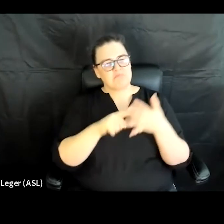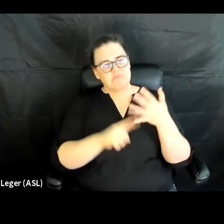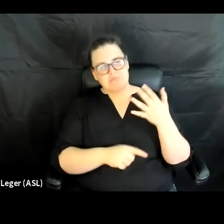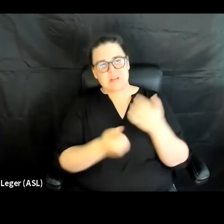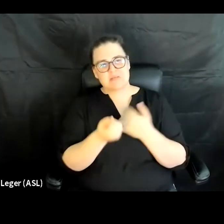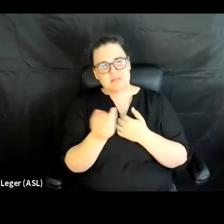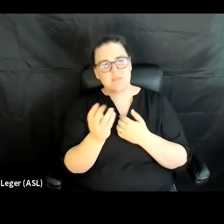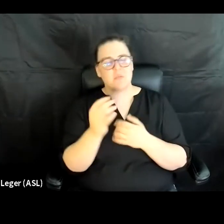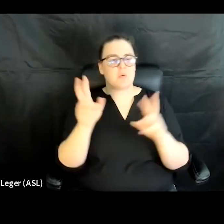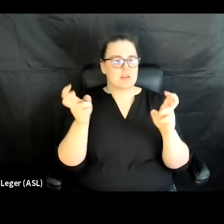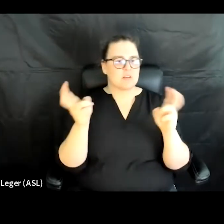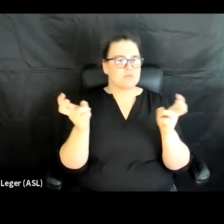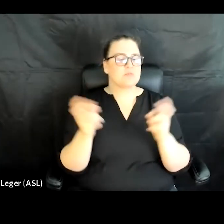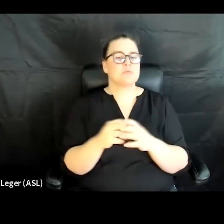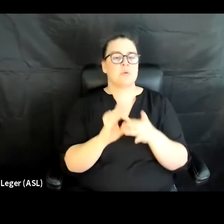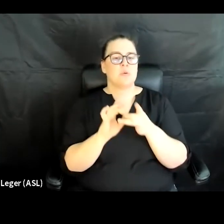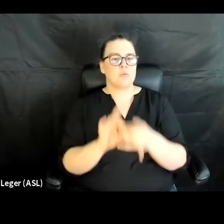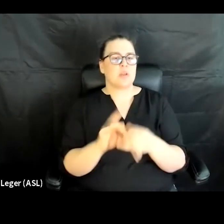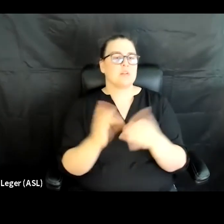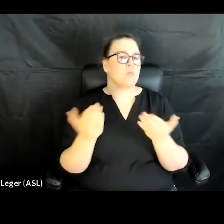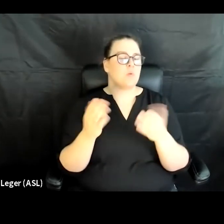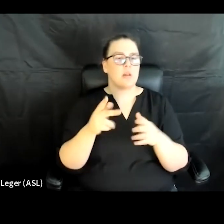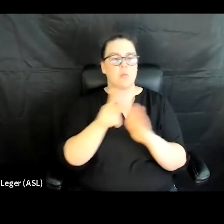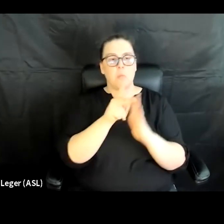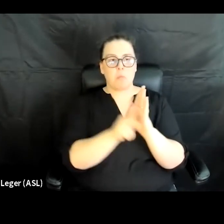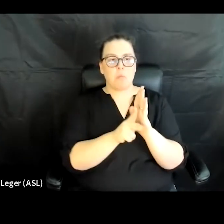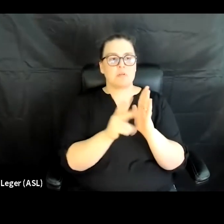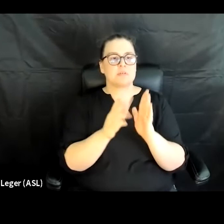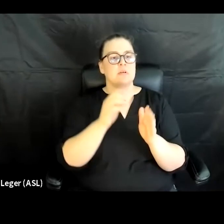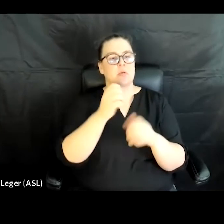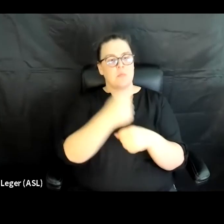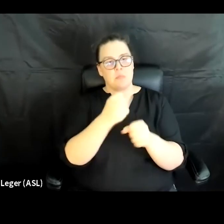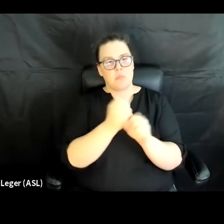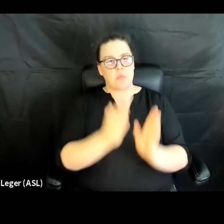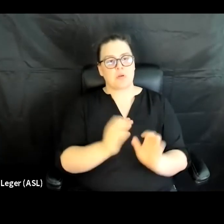in relation to what policymakers can do relative to telehealth,